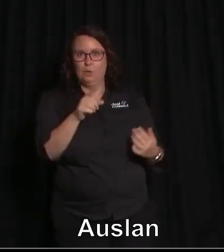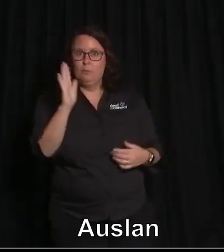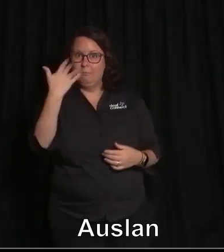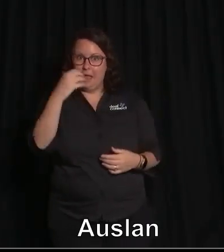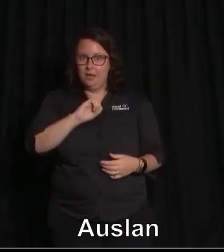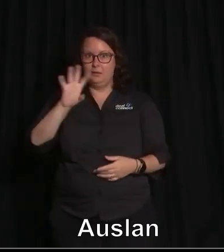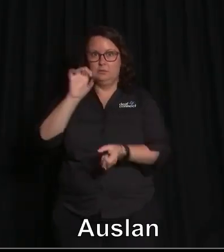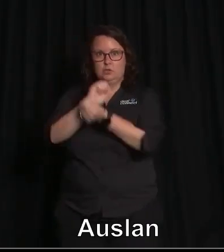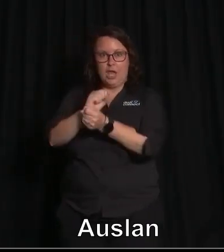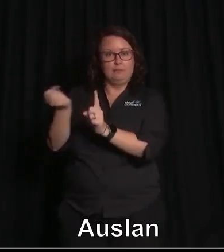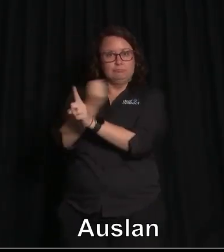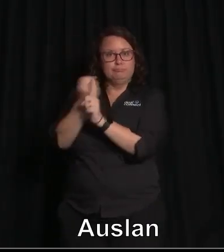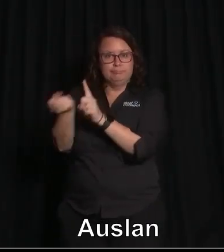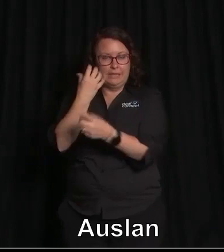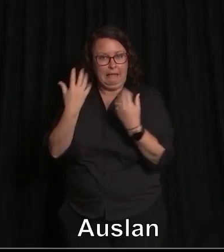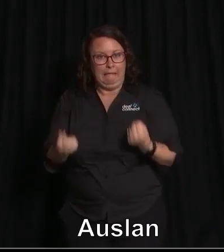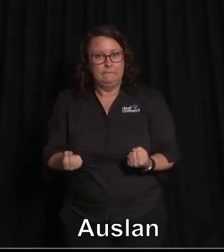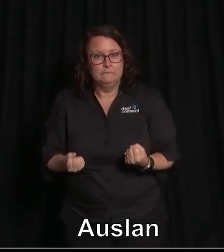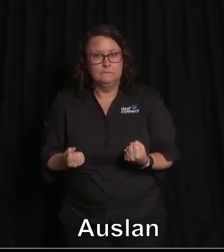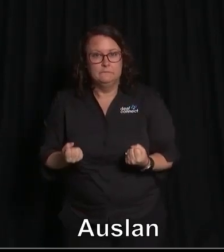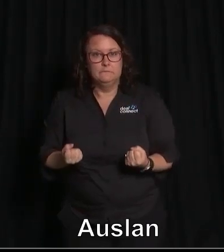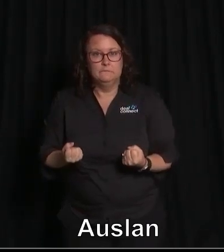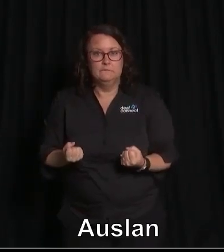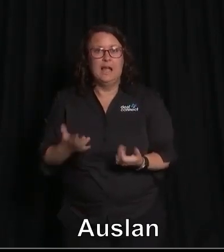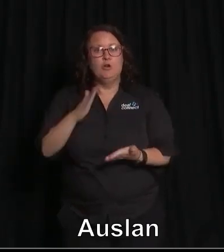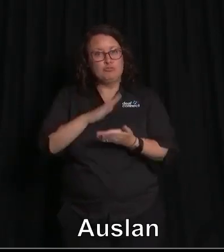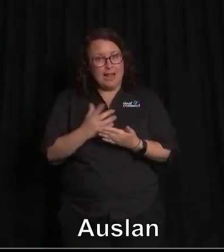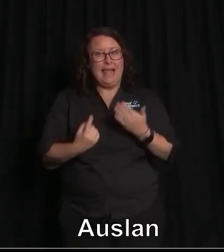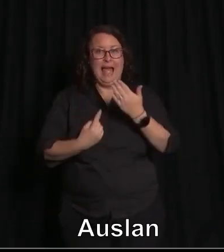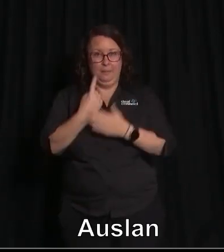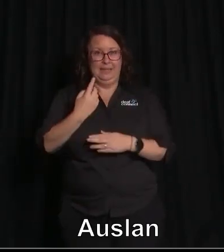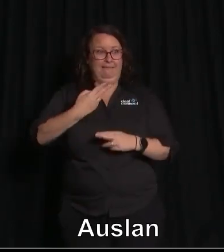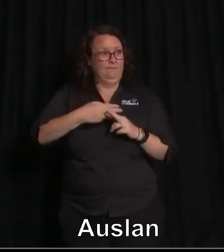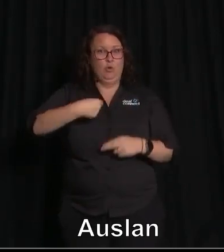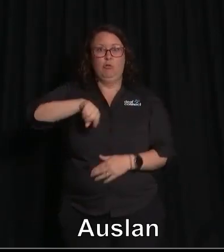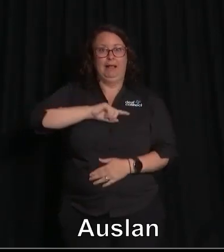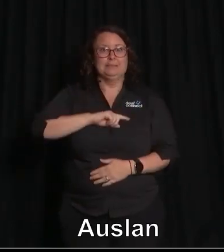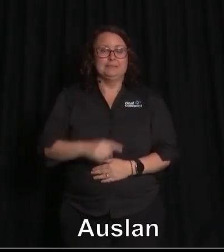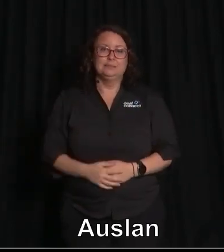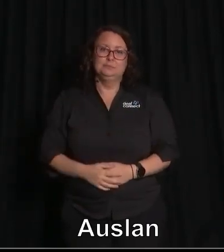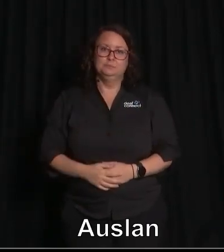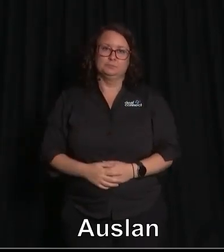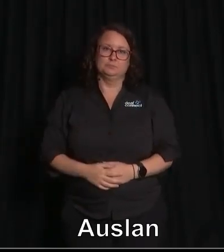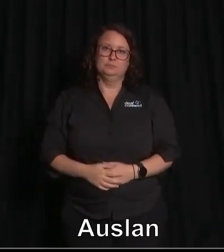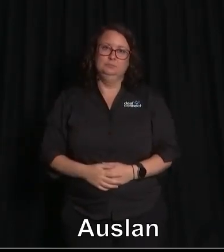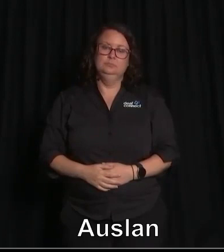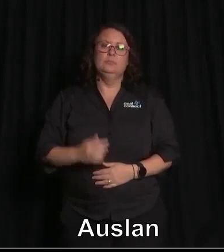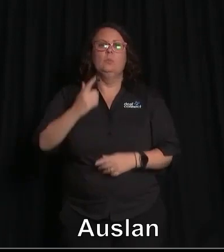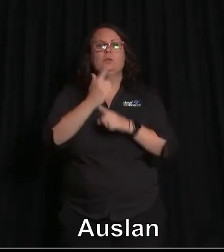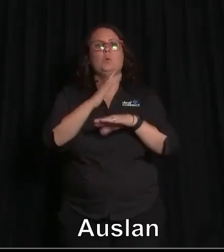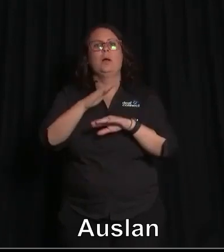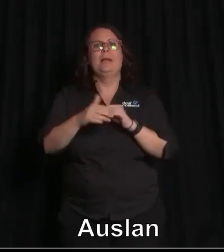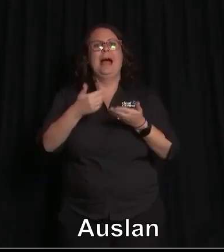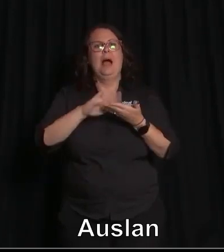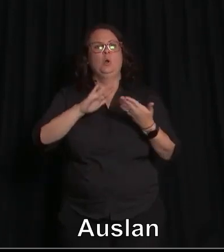that? How many of you? You know, it is a reality for us as LGBTI people. We talked about community responses